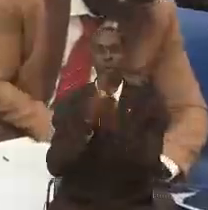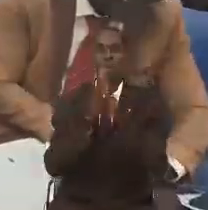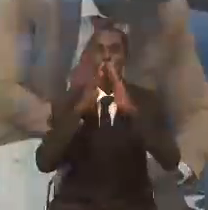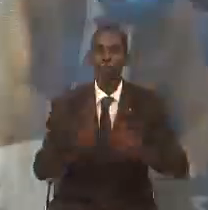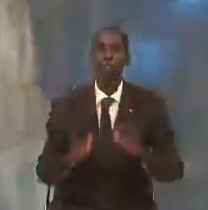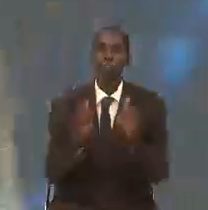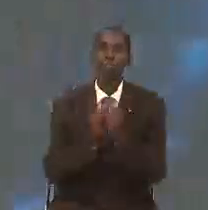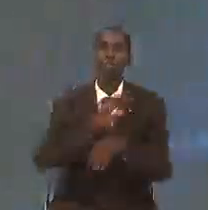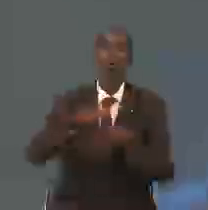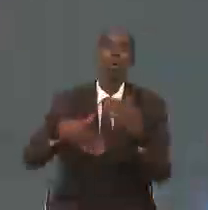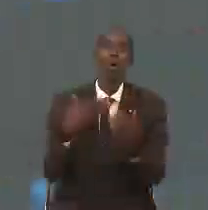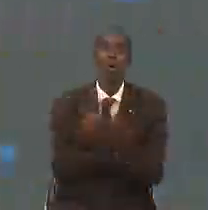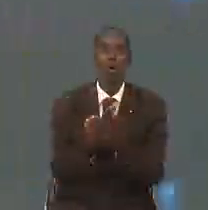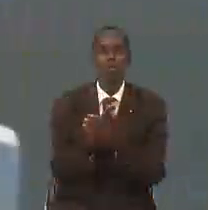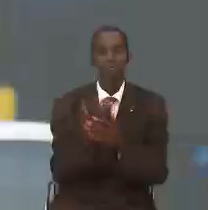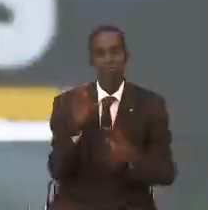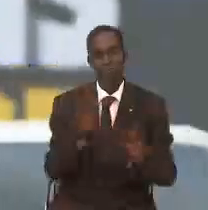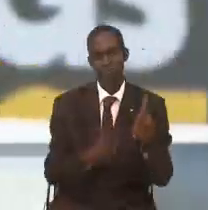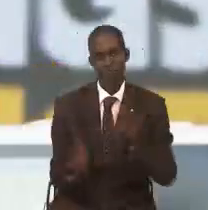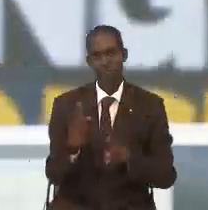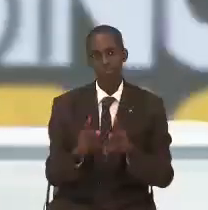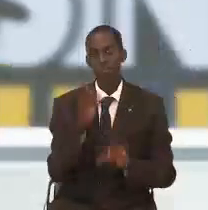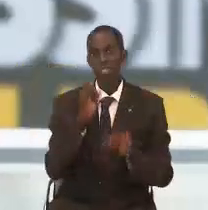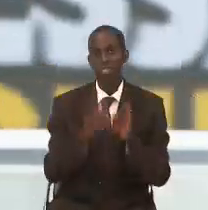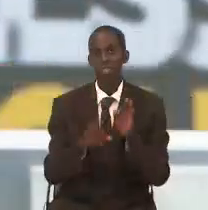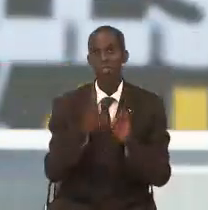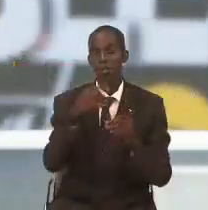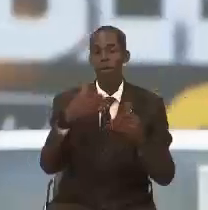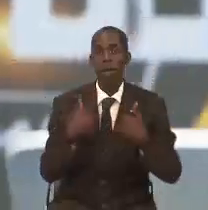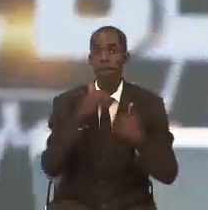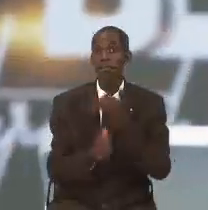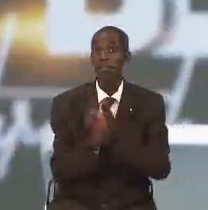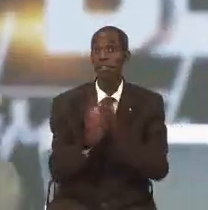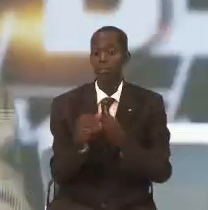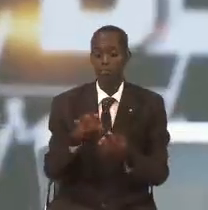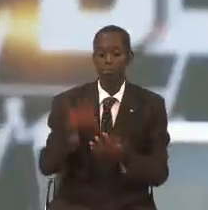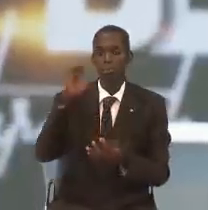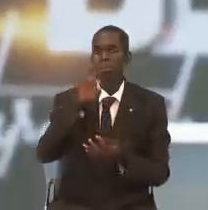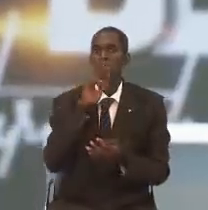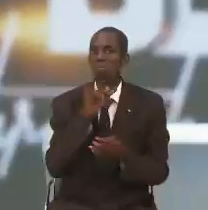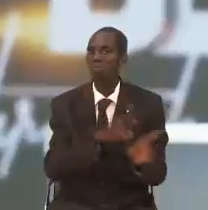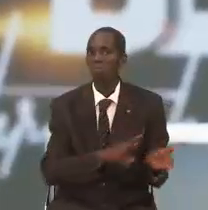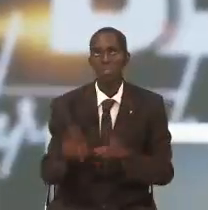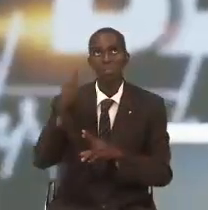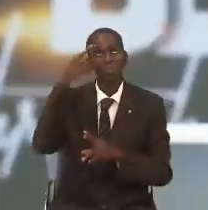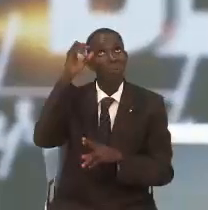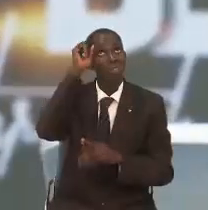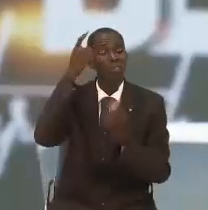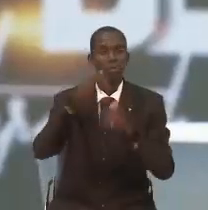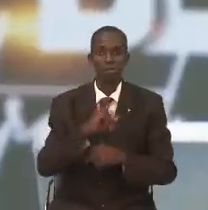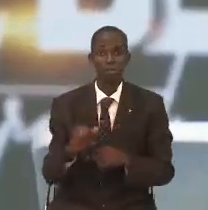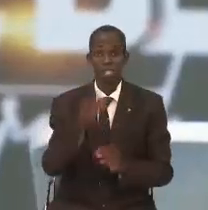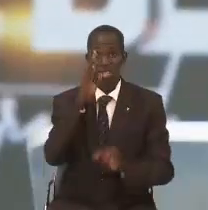you have a violent spirit, you're not ready for the rapture. You're not ready for his coming. If you have